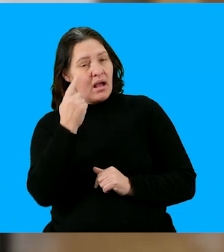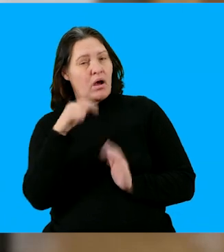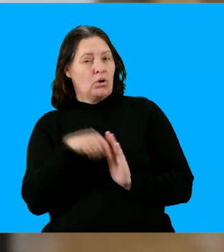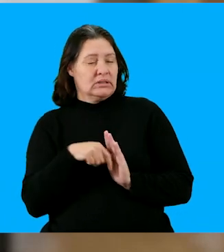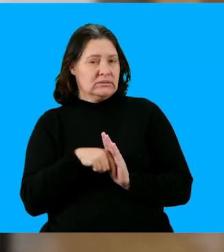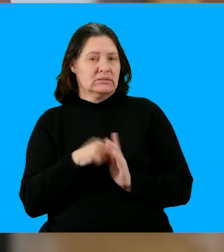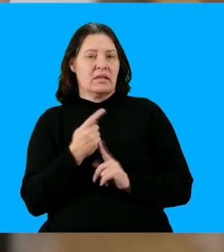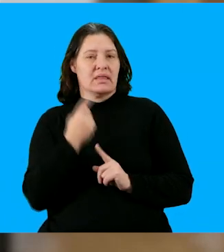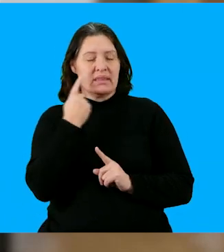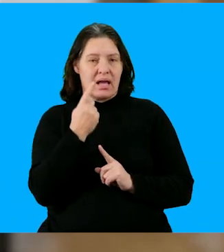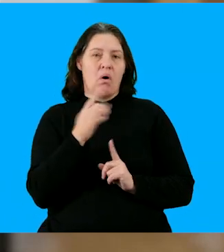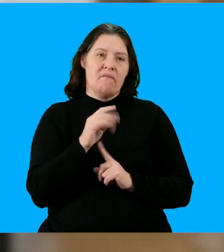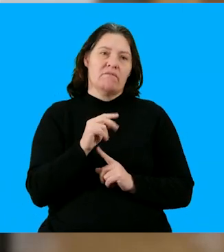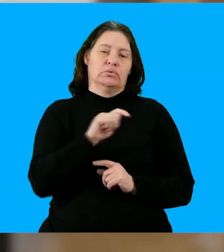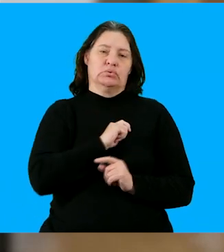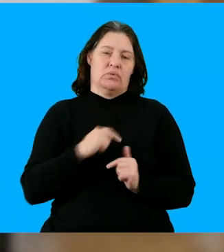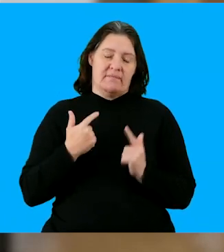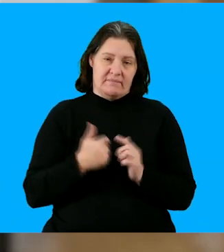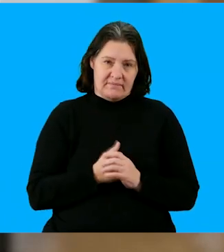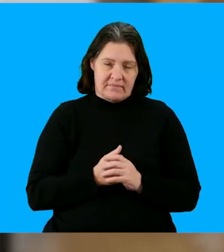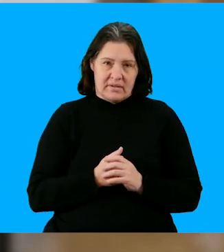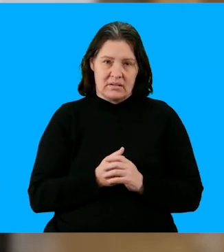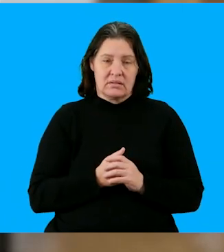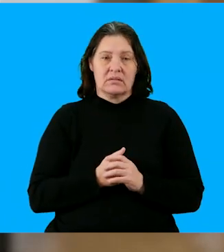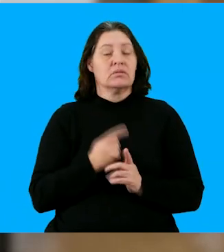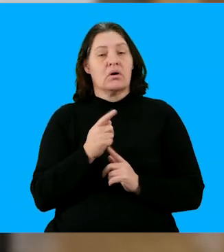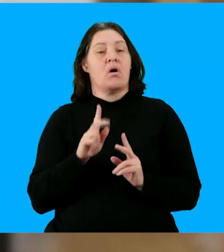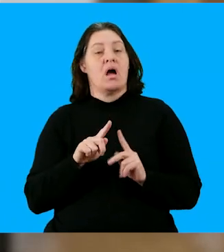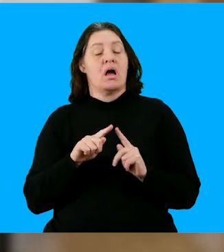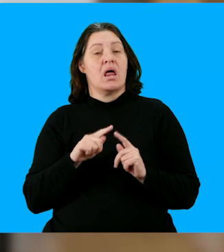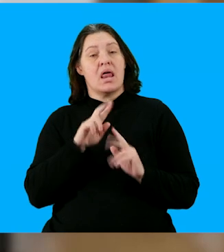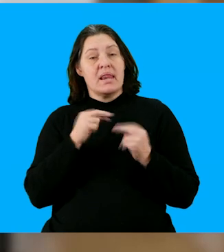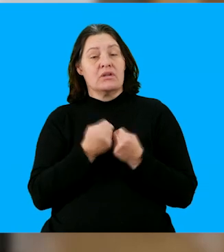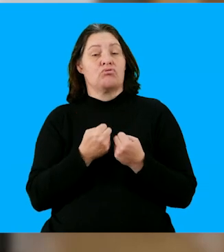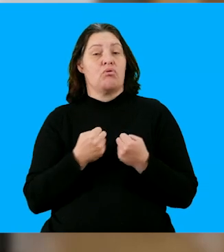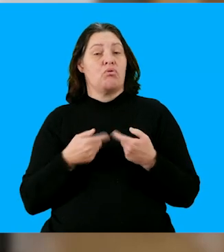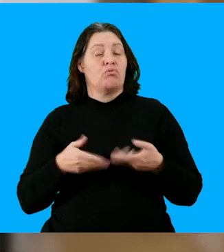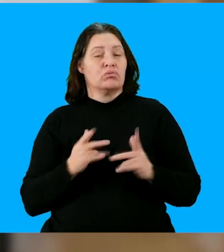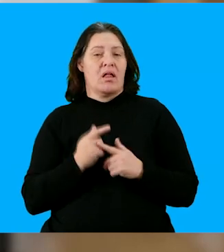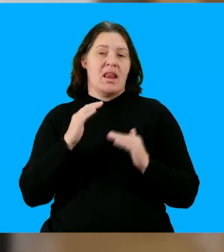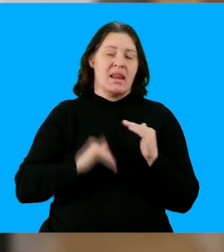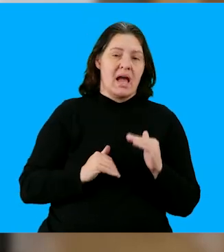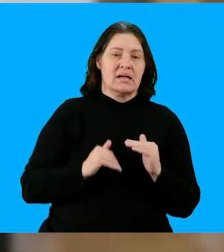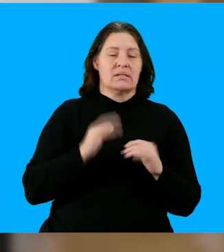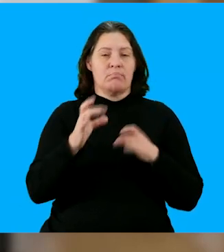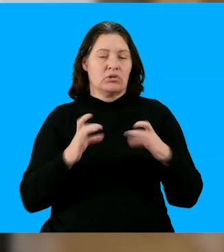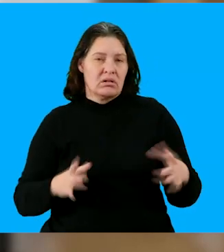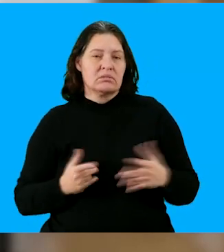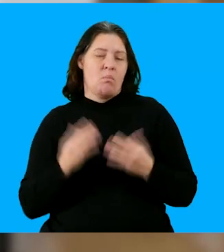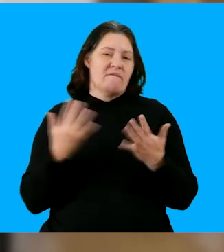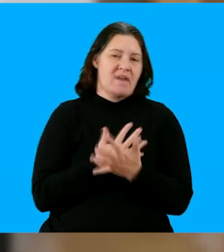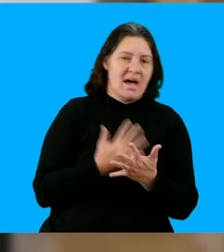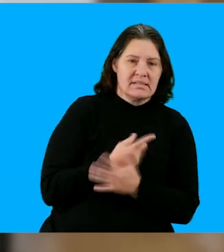you think of it in terms of real life. So one advantage of using national roads, less potholes, it can be faster